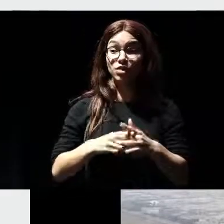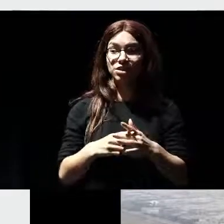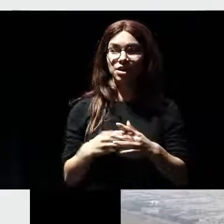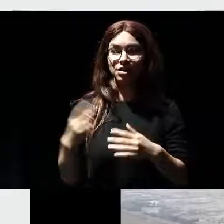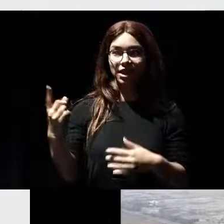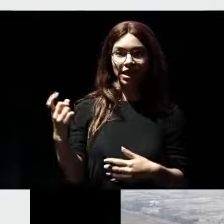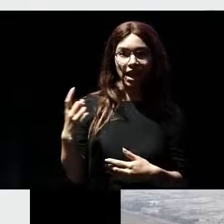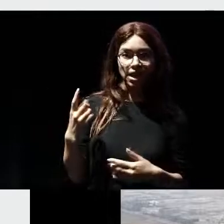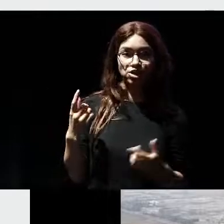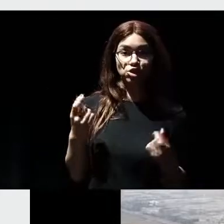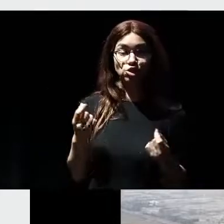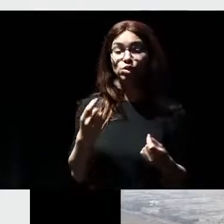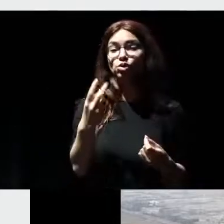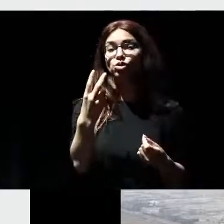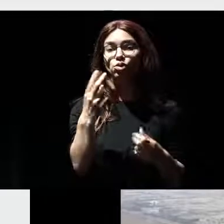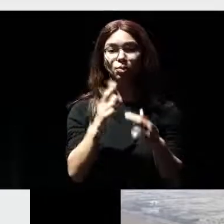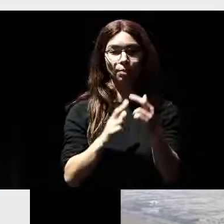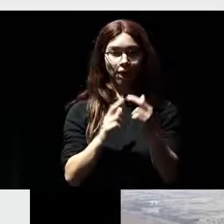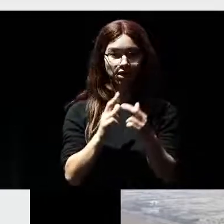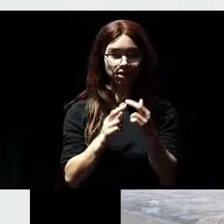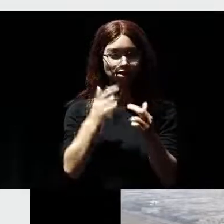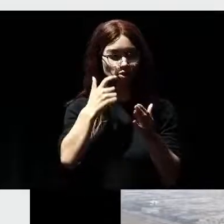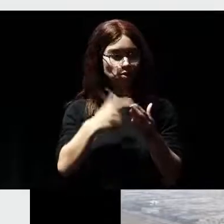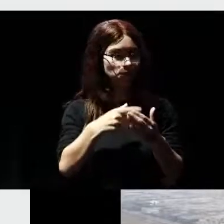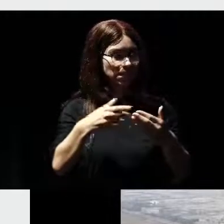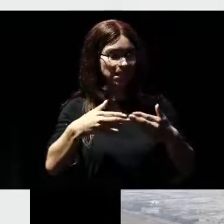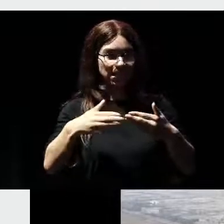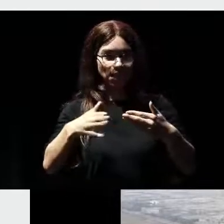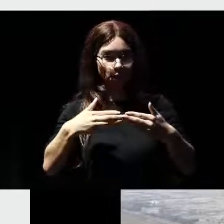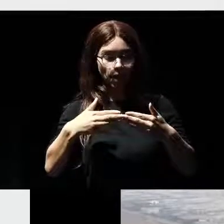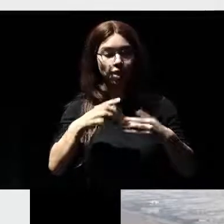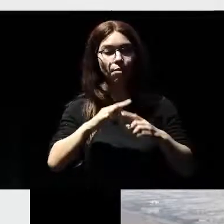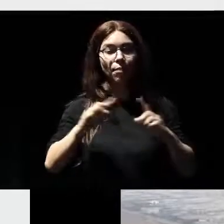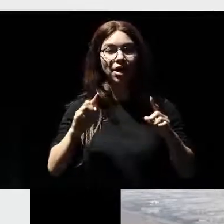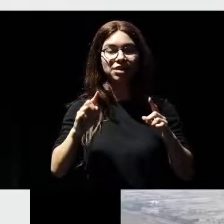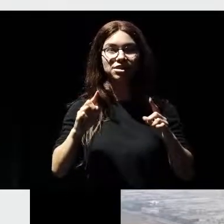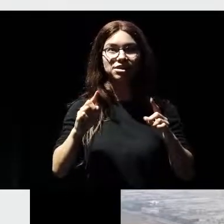asked to do 2 buildings at this gateway, but then the buildings